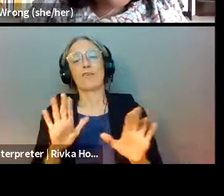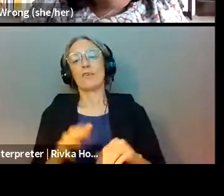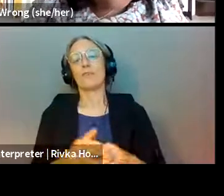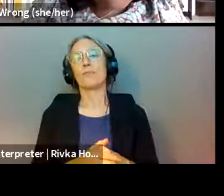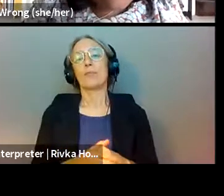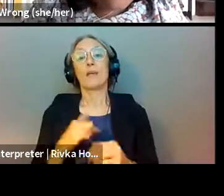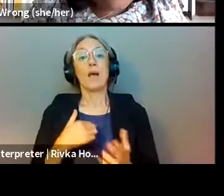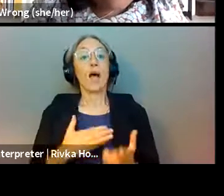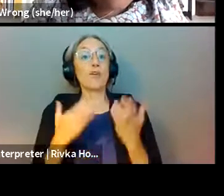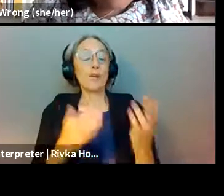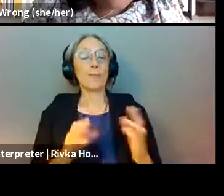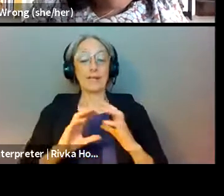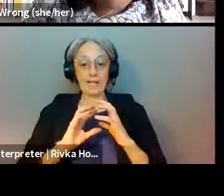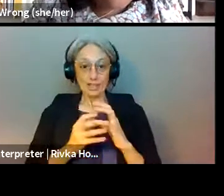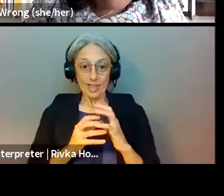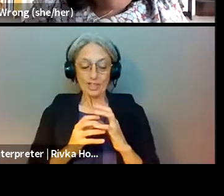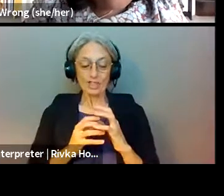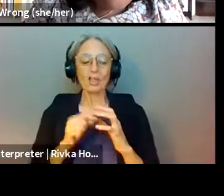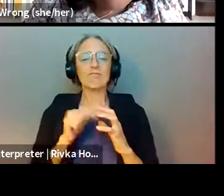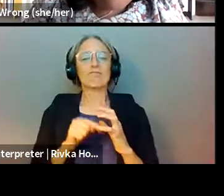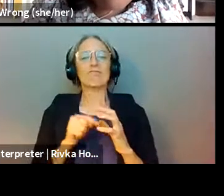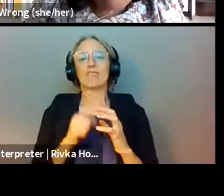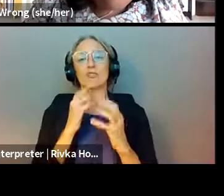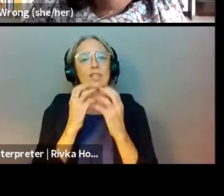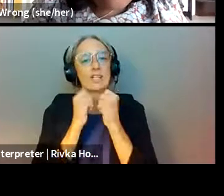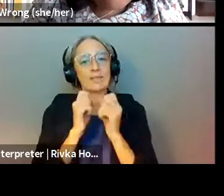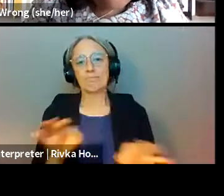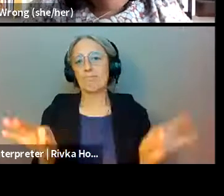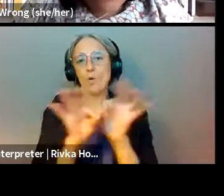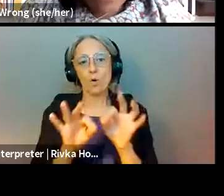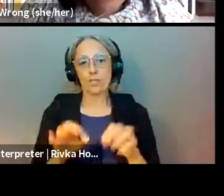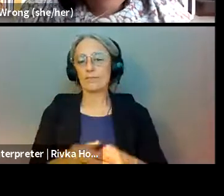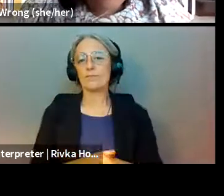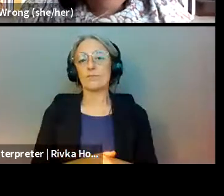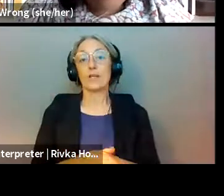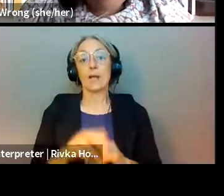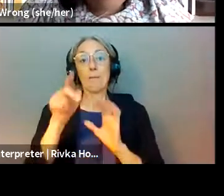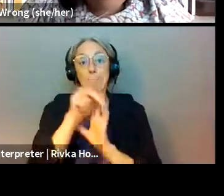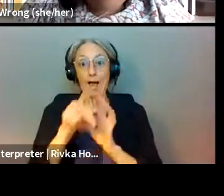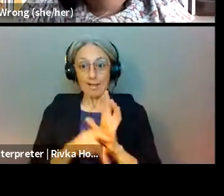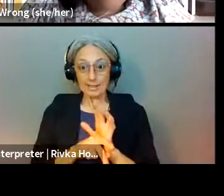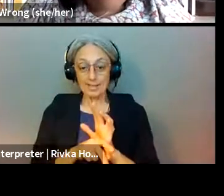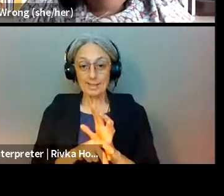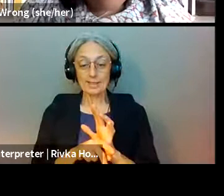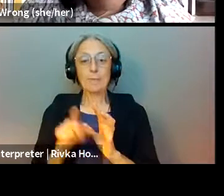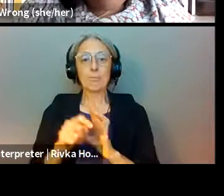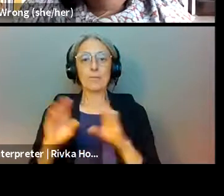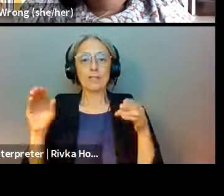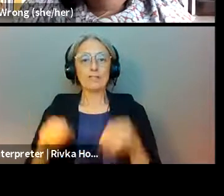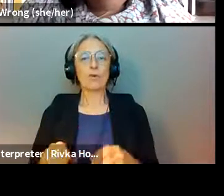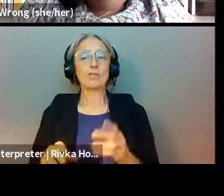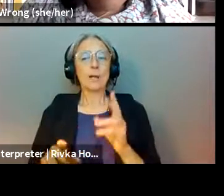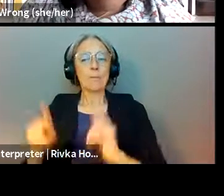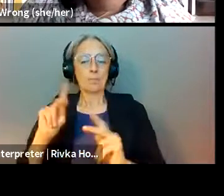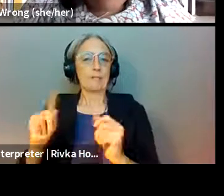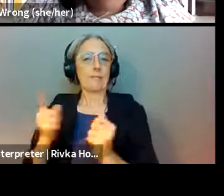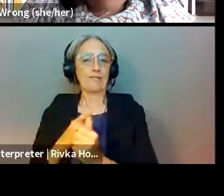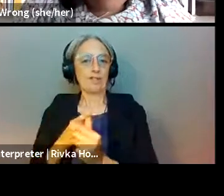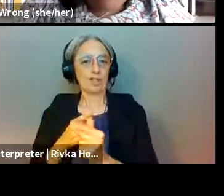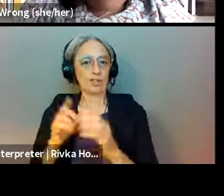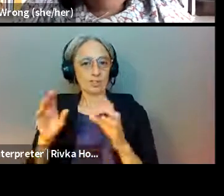is that intersectionality really matters. And when we're talking about policies, they need to be people first, and they need